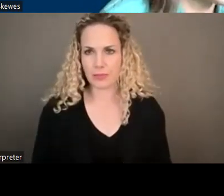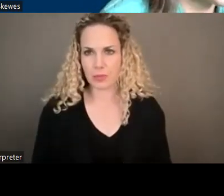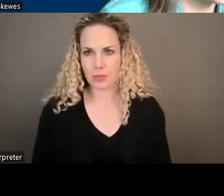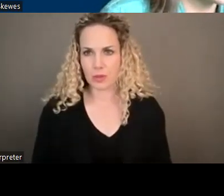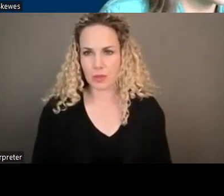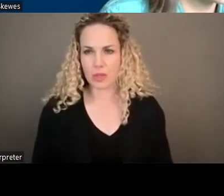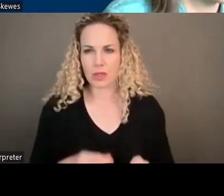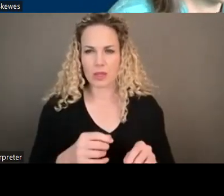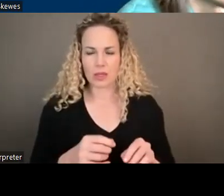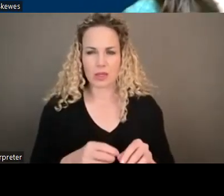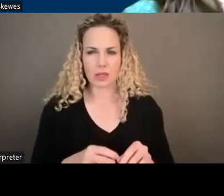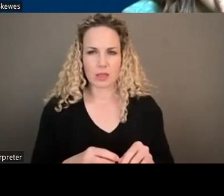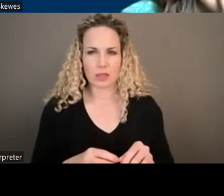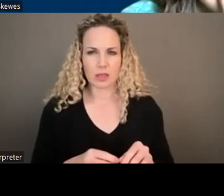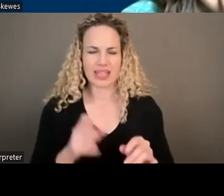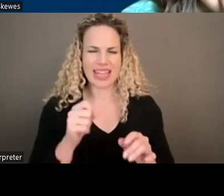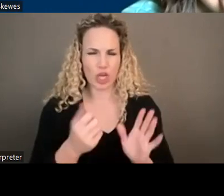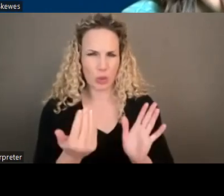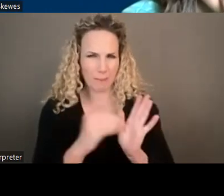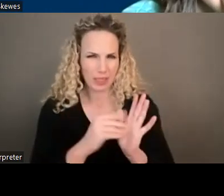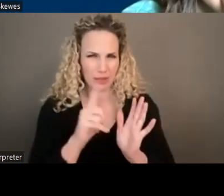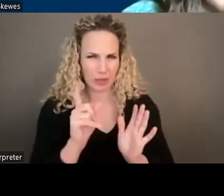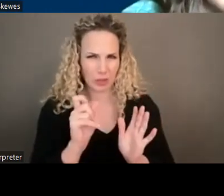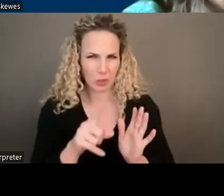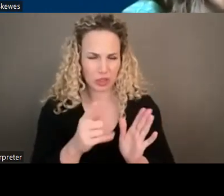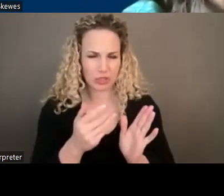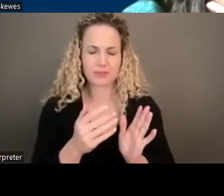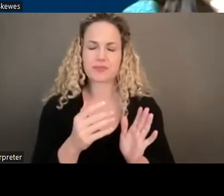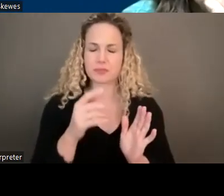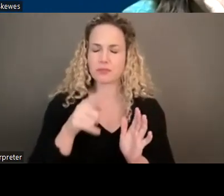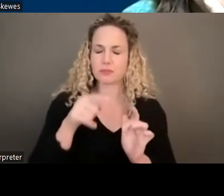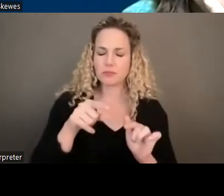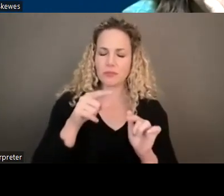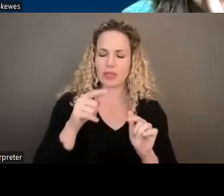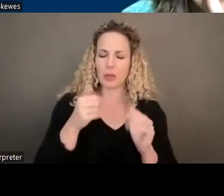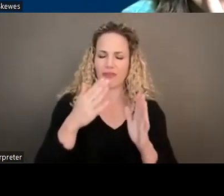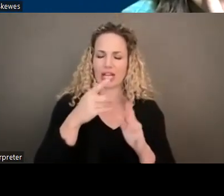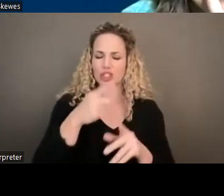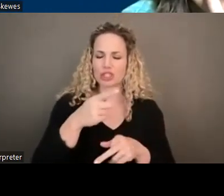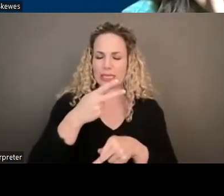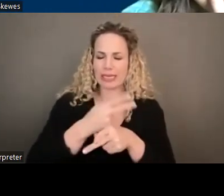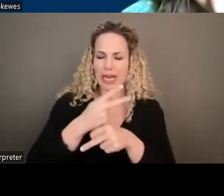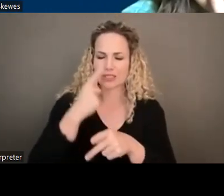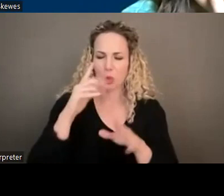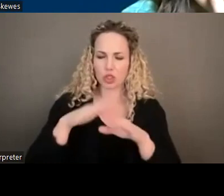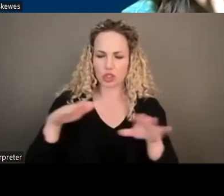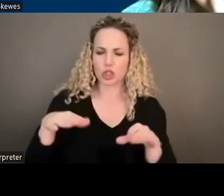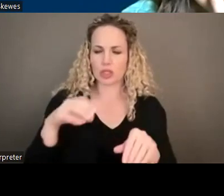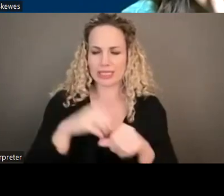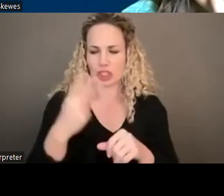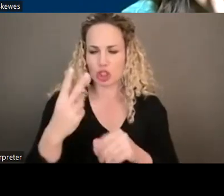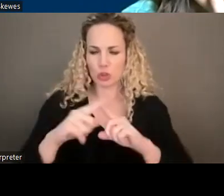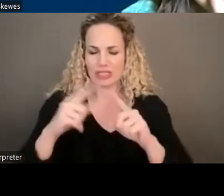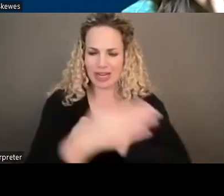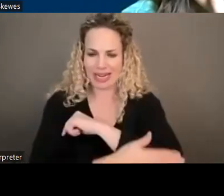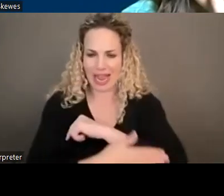Can you repeat the? Yes, the so this question? provider cares, yes, this provider cares for children in 2 different counties with